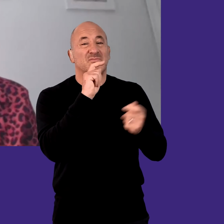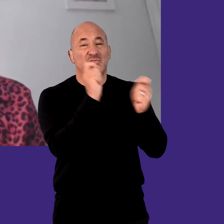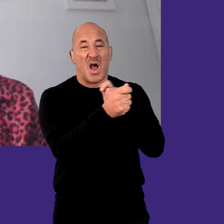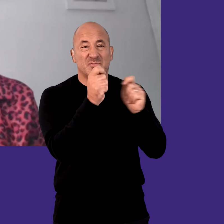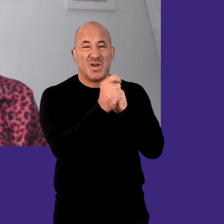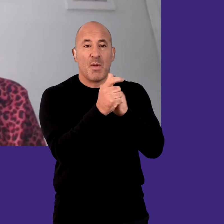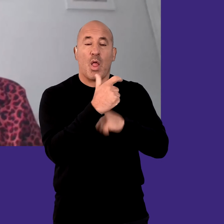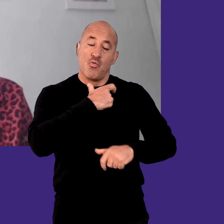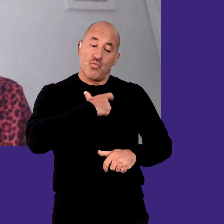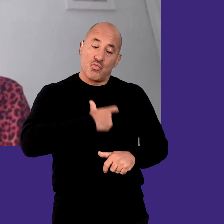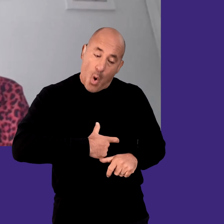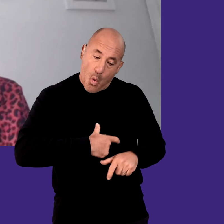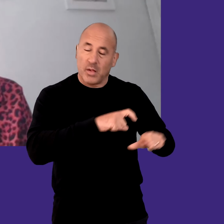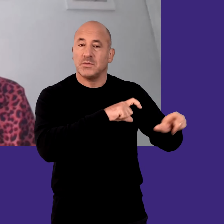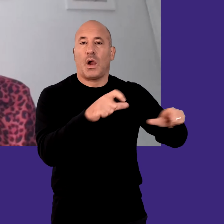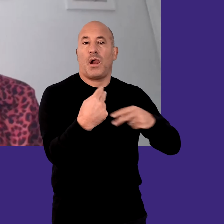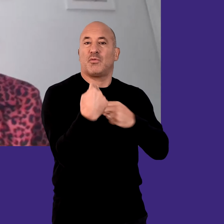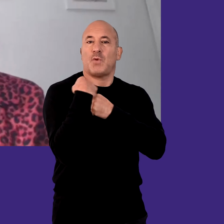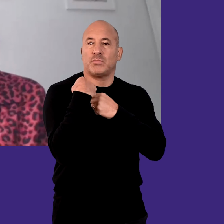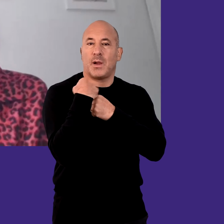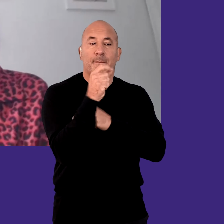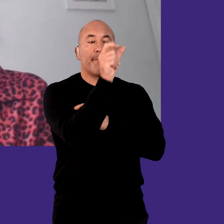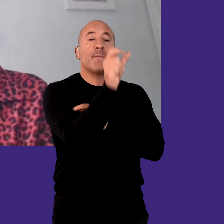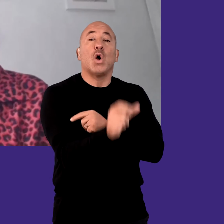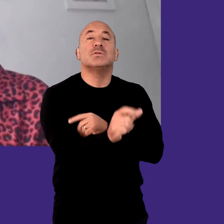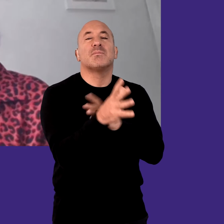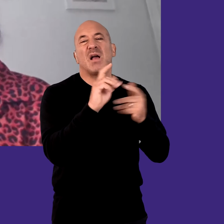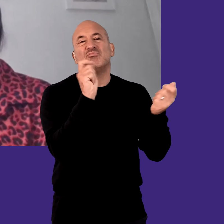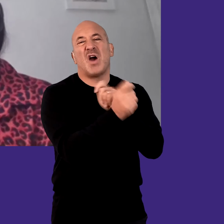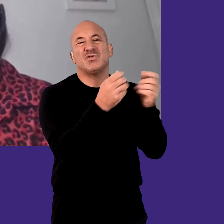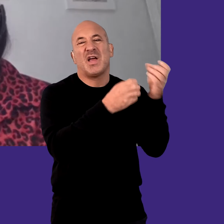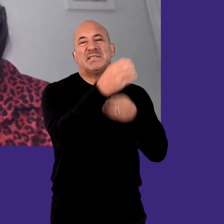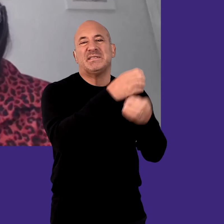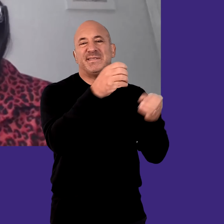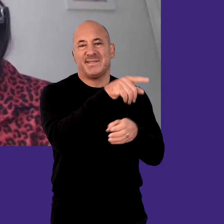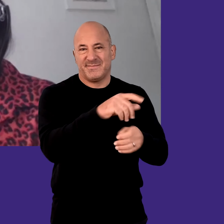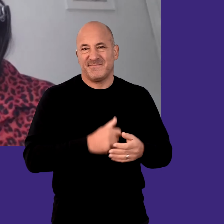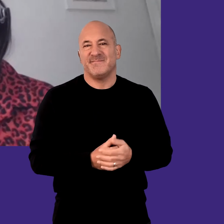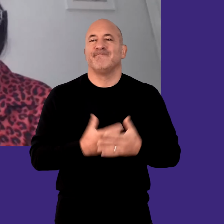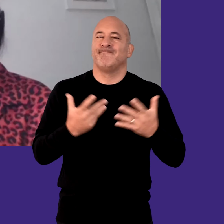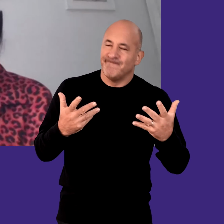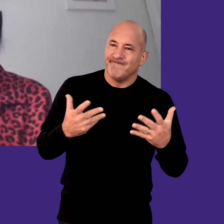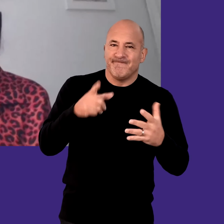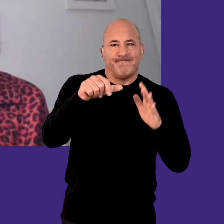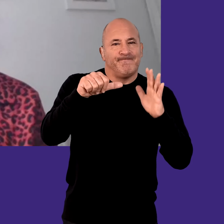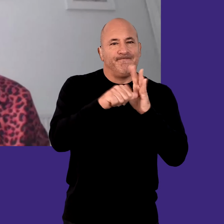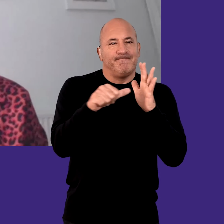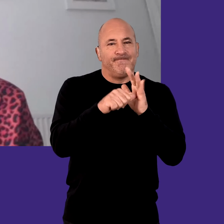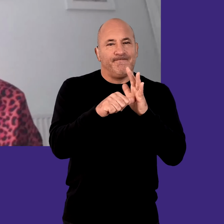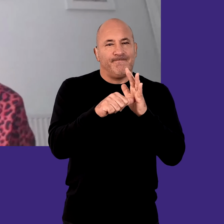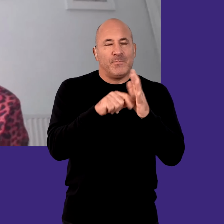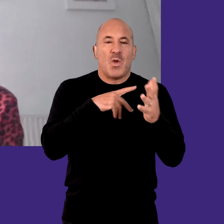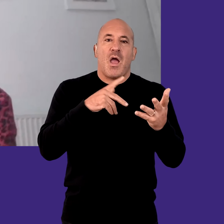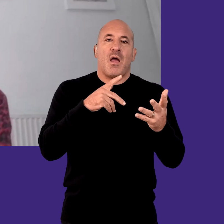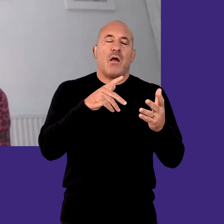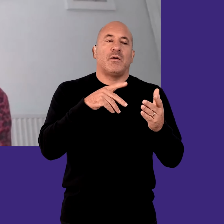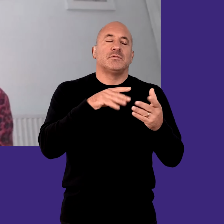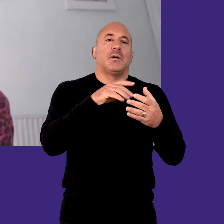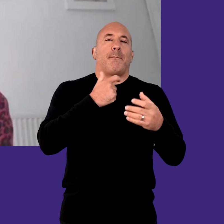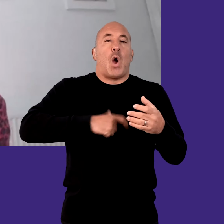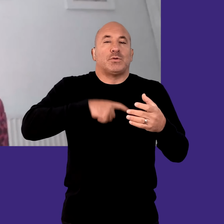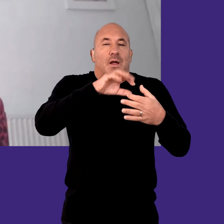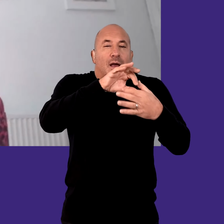well. That person will change though, but the role will still be responsible for that. So yes, that